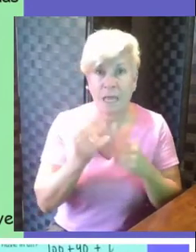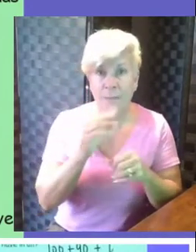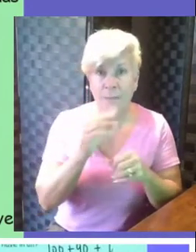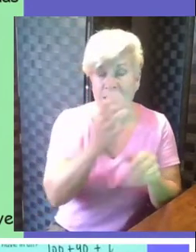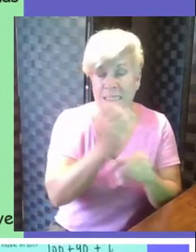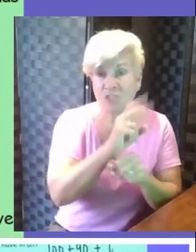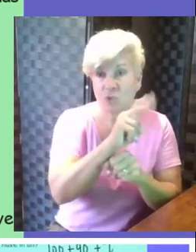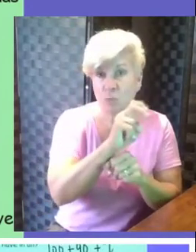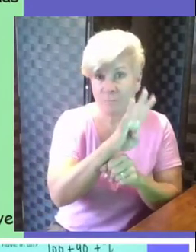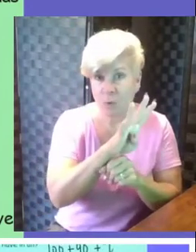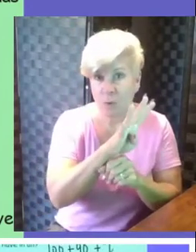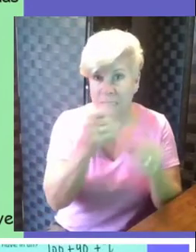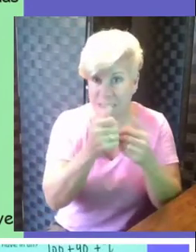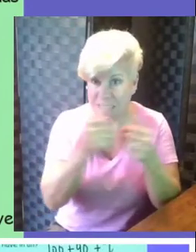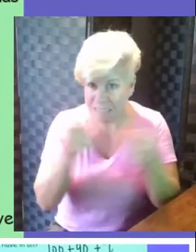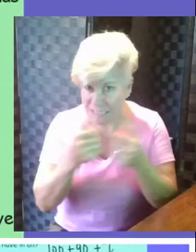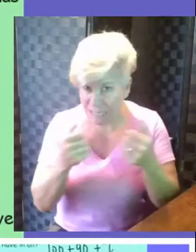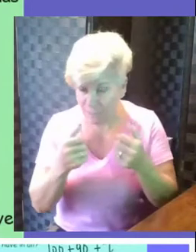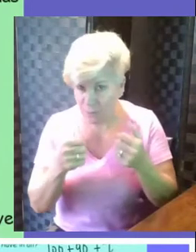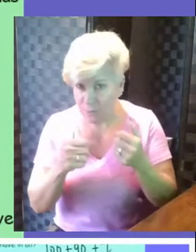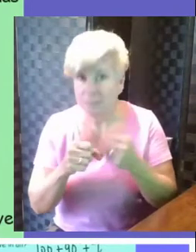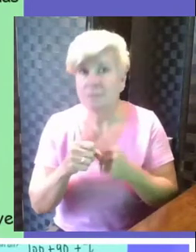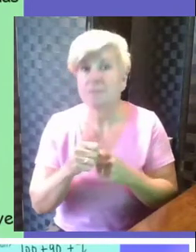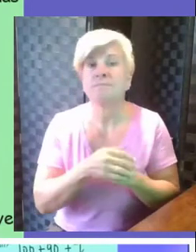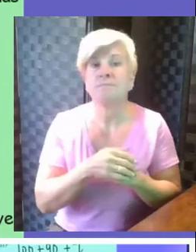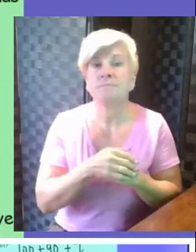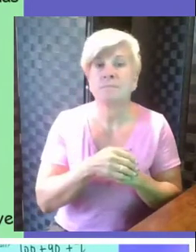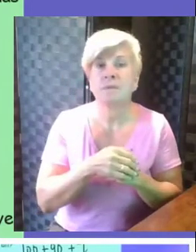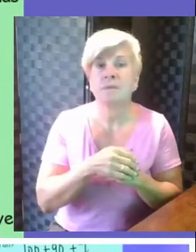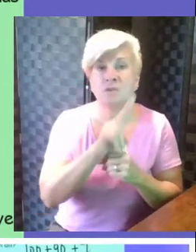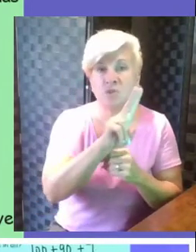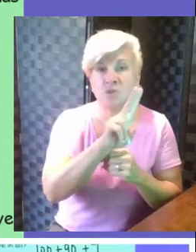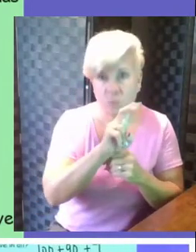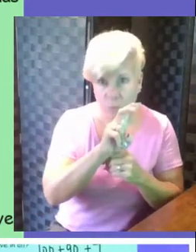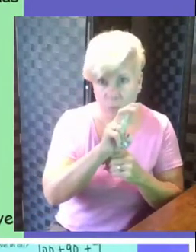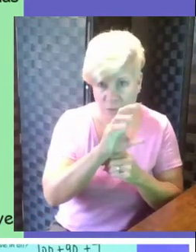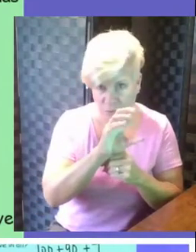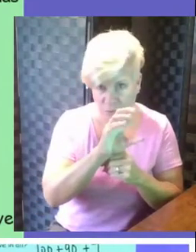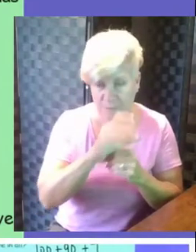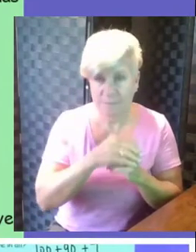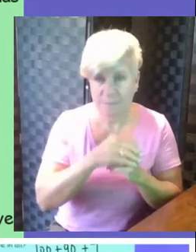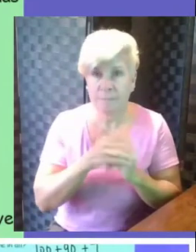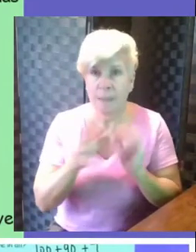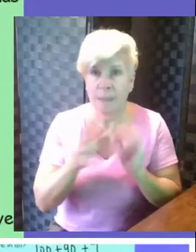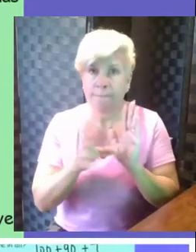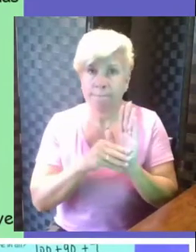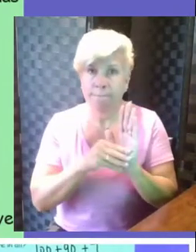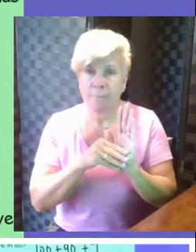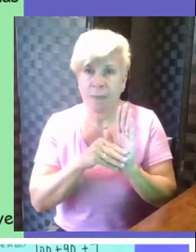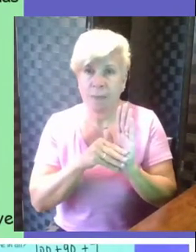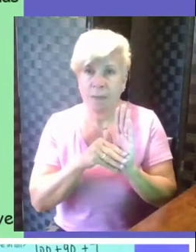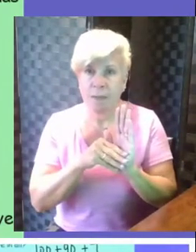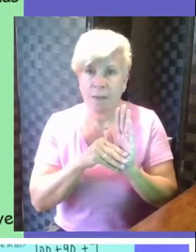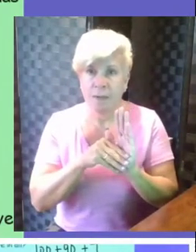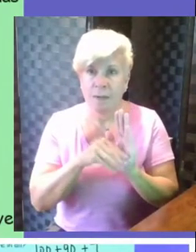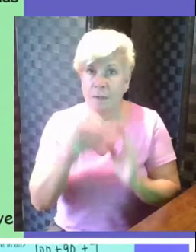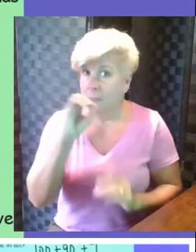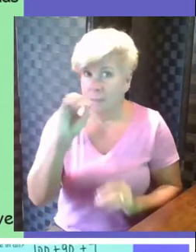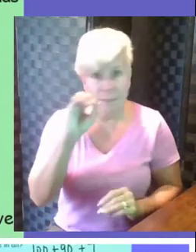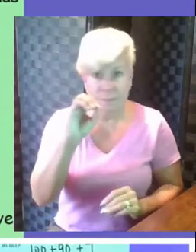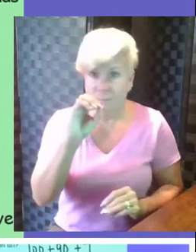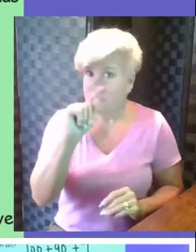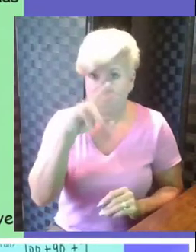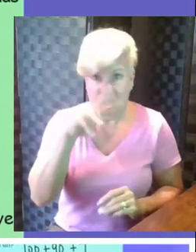take 204 and I'm going to break it apart as well. So 200, I don't see